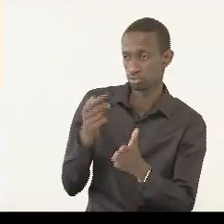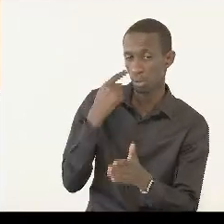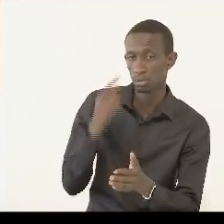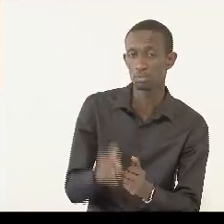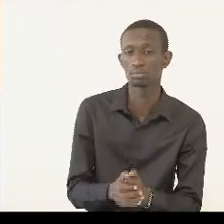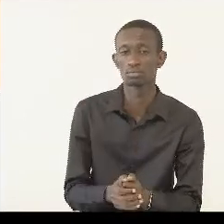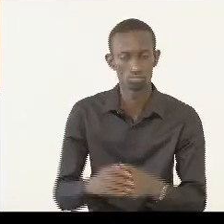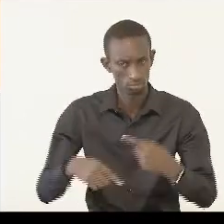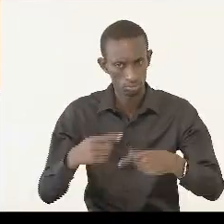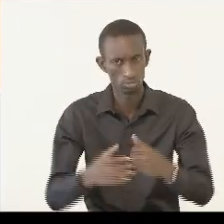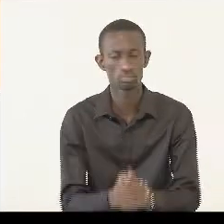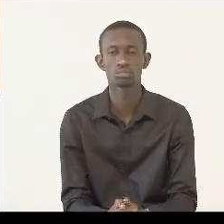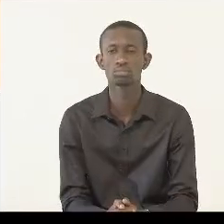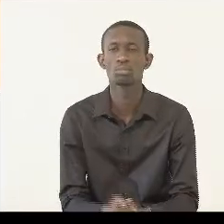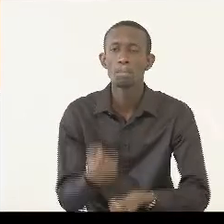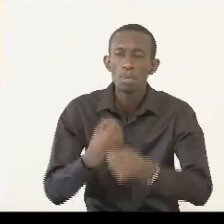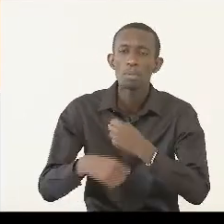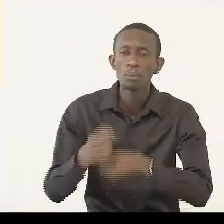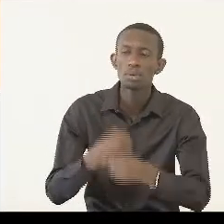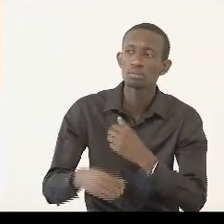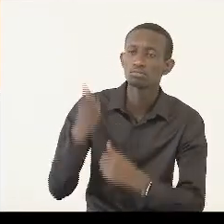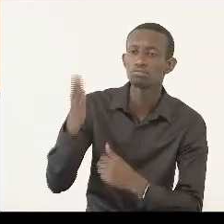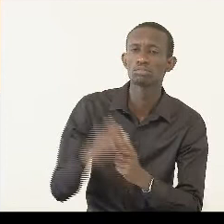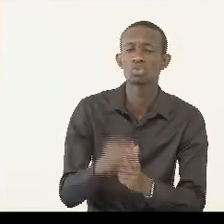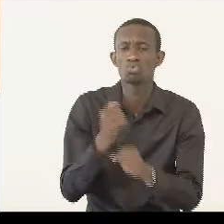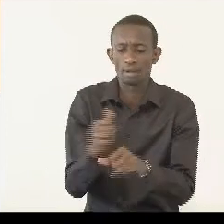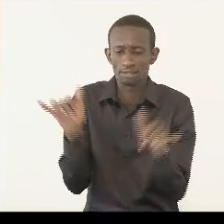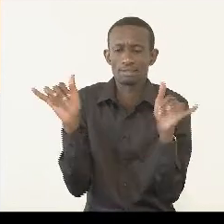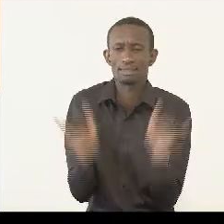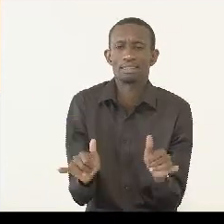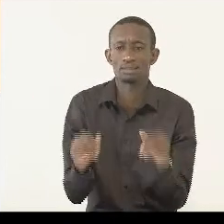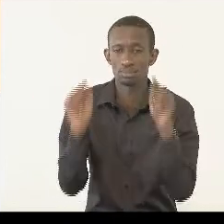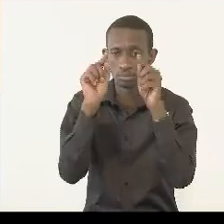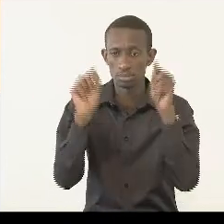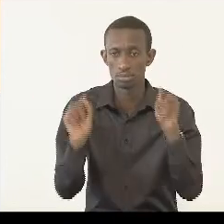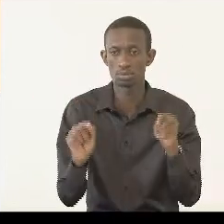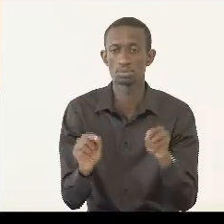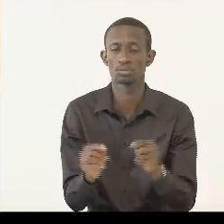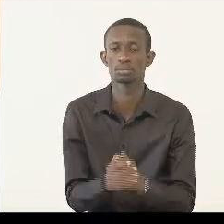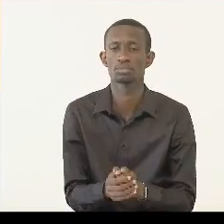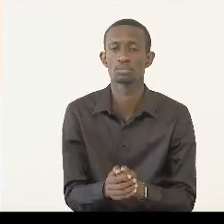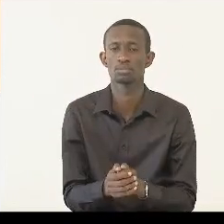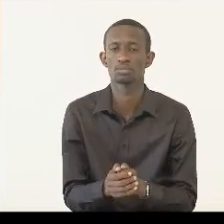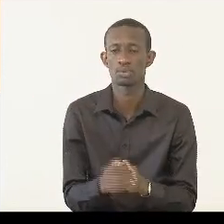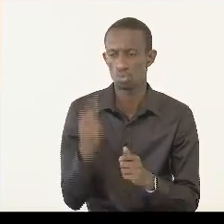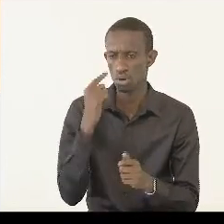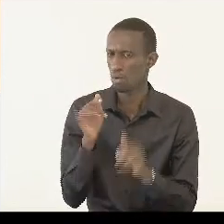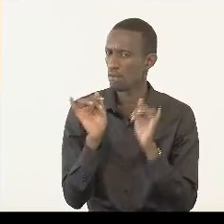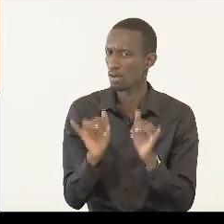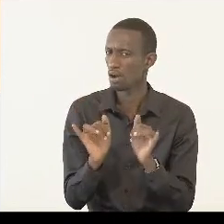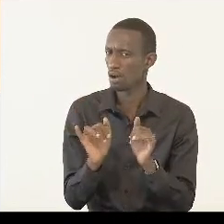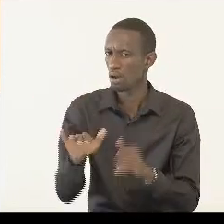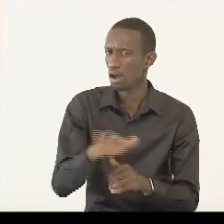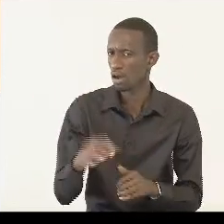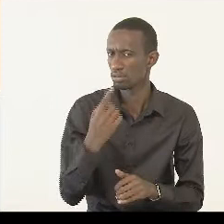go. Helicase working on. Then stabilizing structures, otherwise it would lose it, so it has to keep in one position.